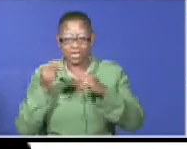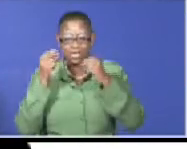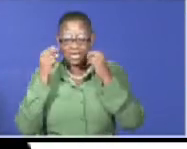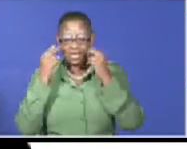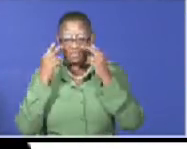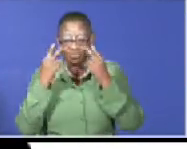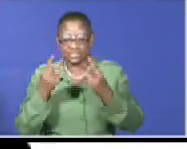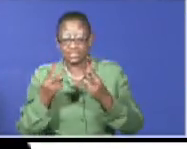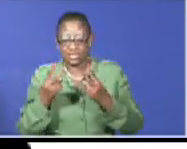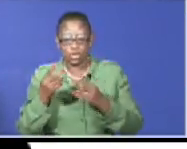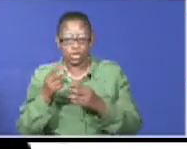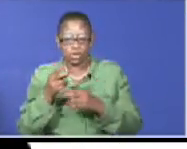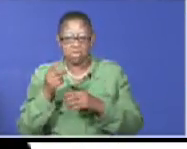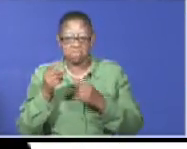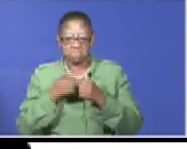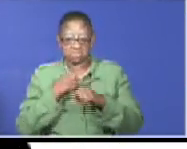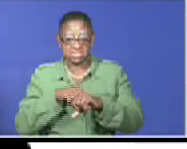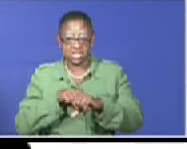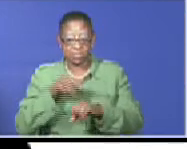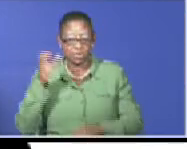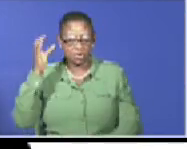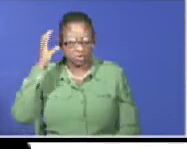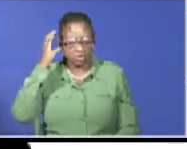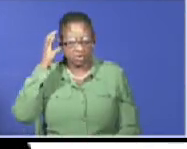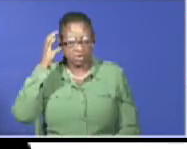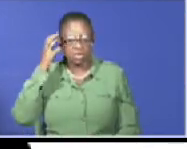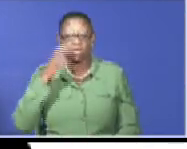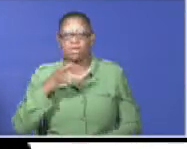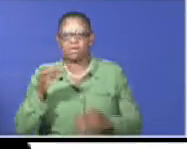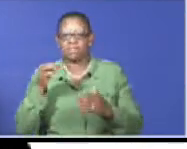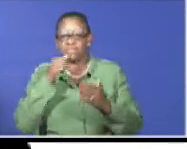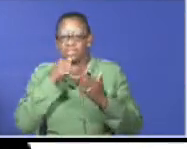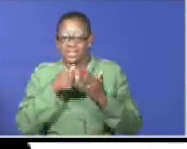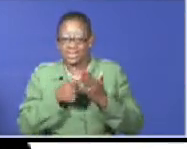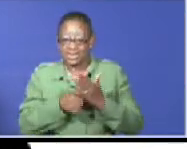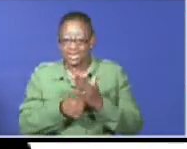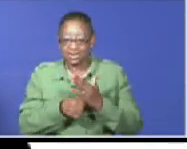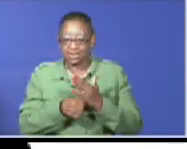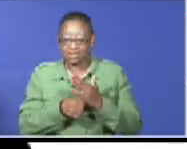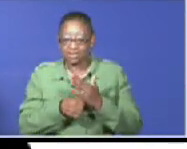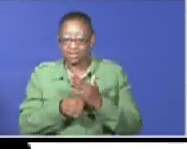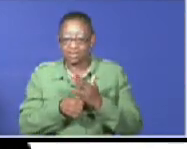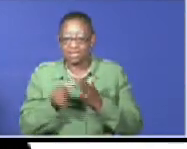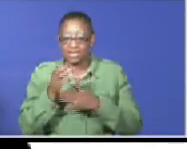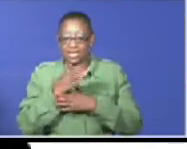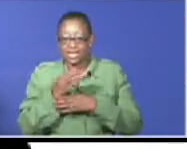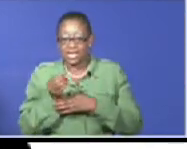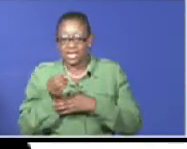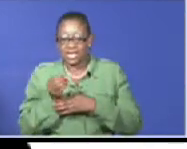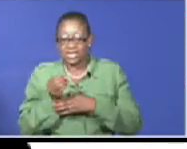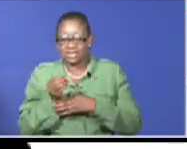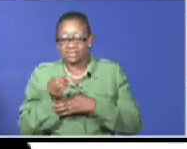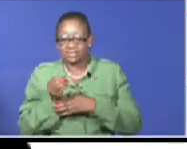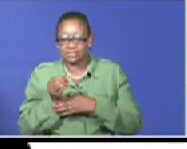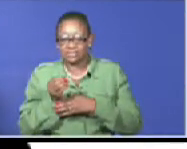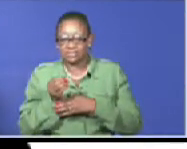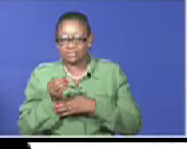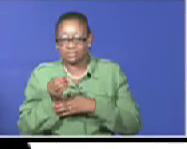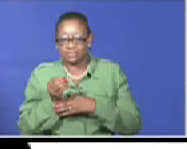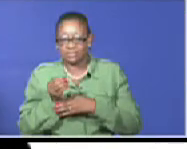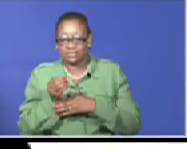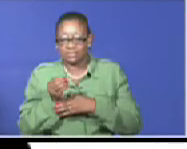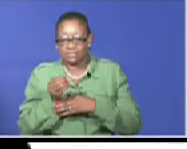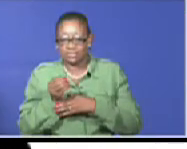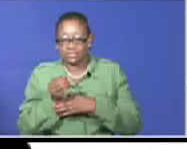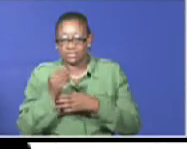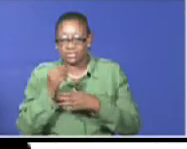I had not seen, first time I'd heard of such a letter. And I am a member of the committee representing the government along with Mr. Gibson. You slipped the speaker letter,